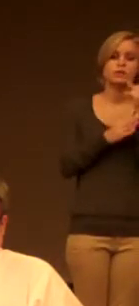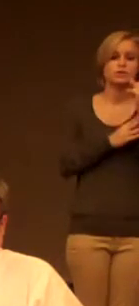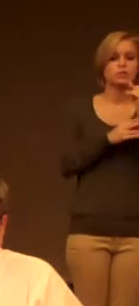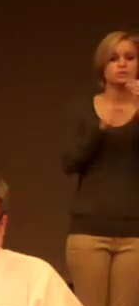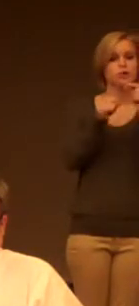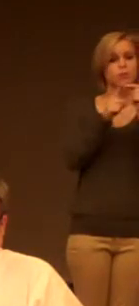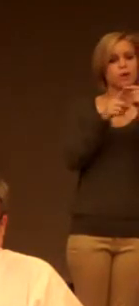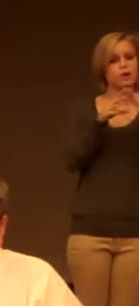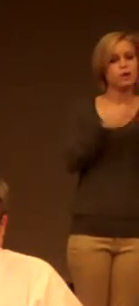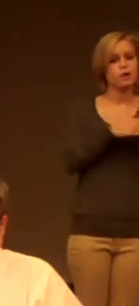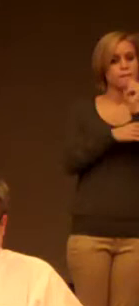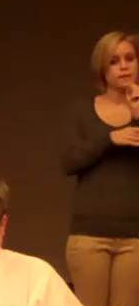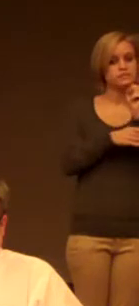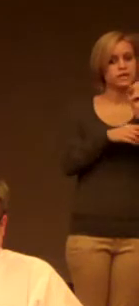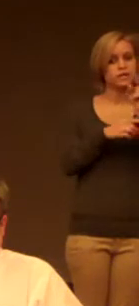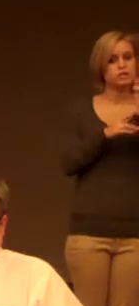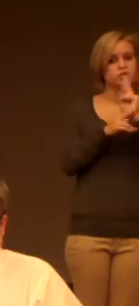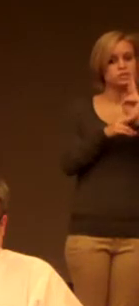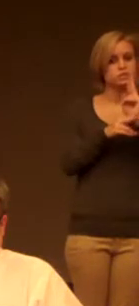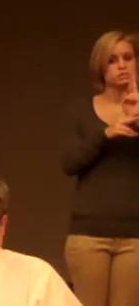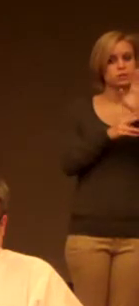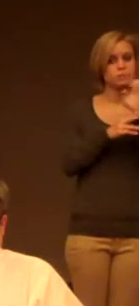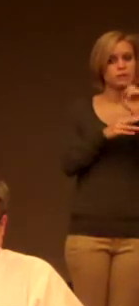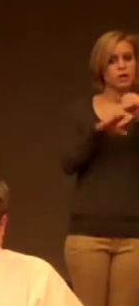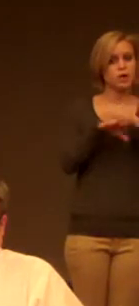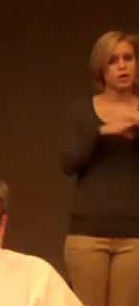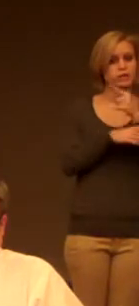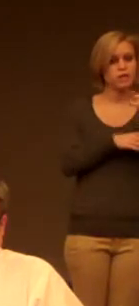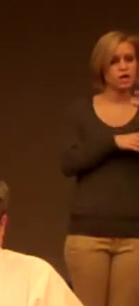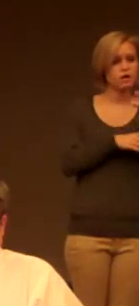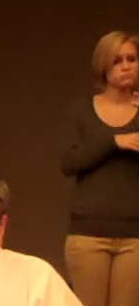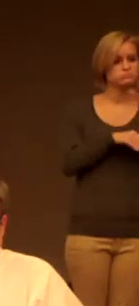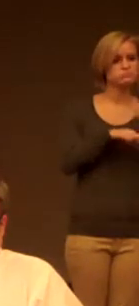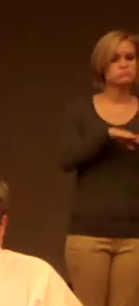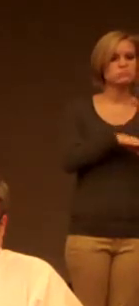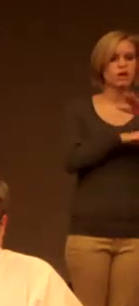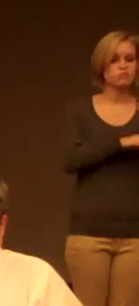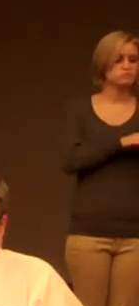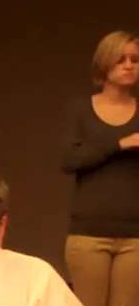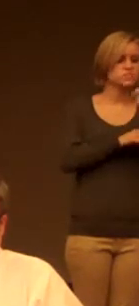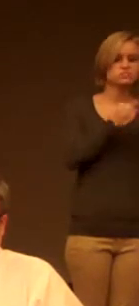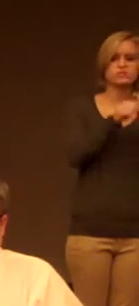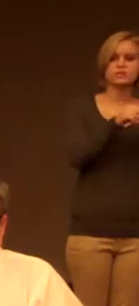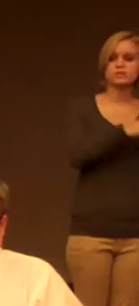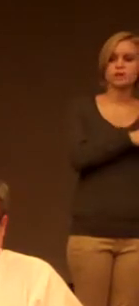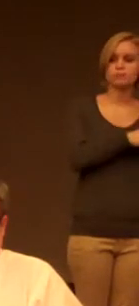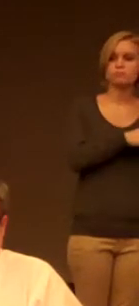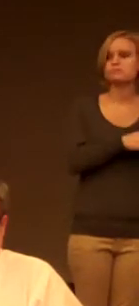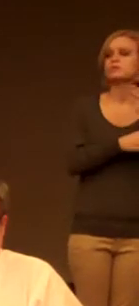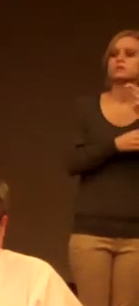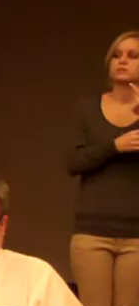missing from that used to be on there over a century ago. German.